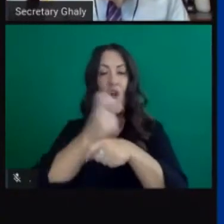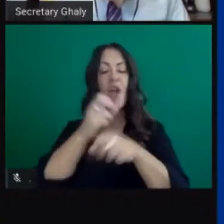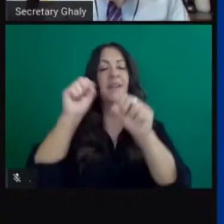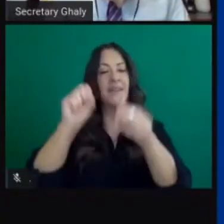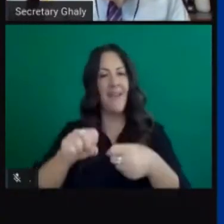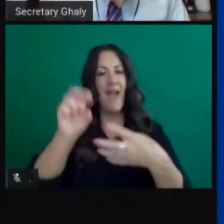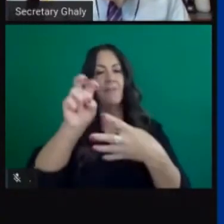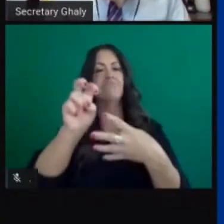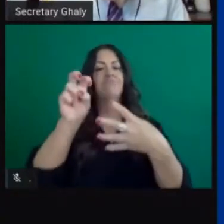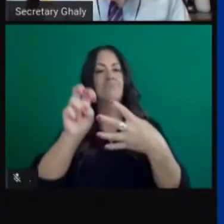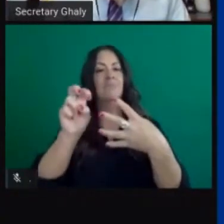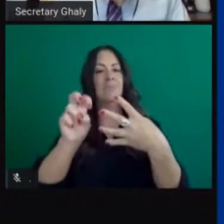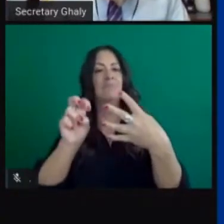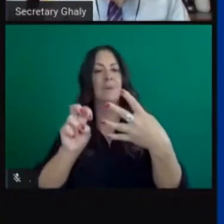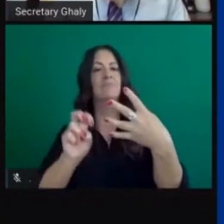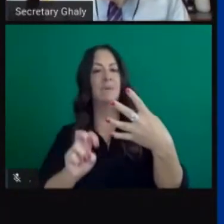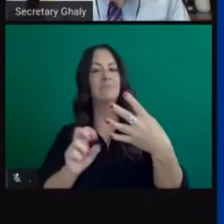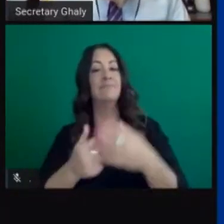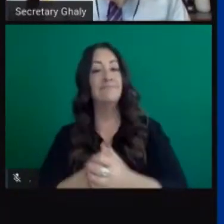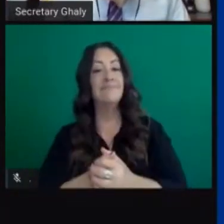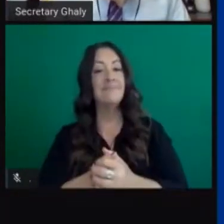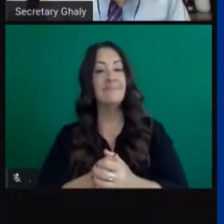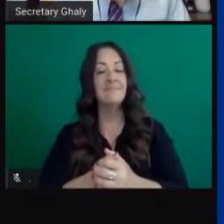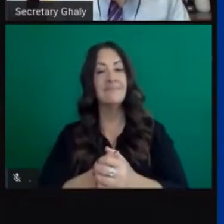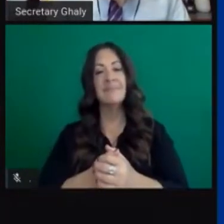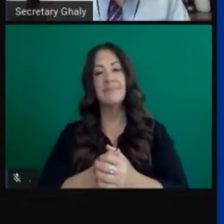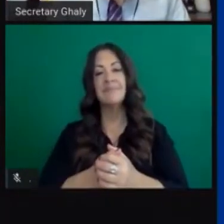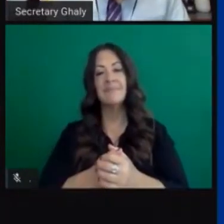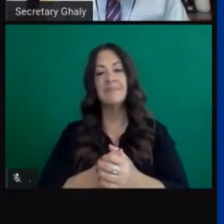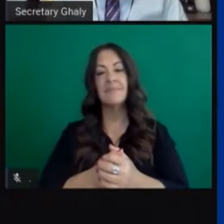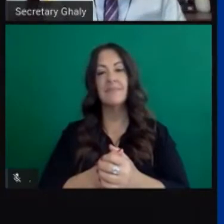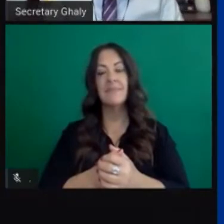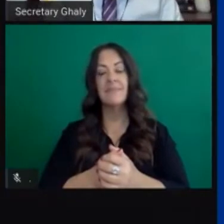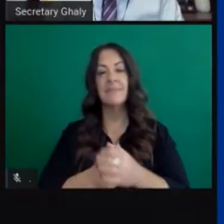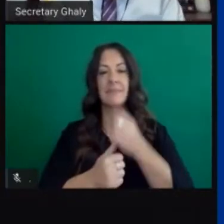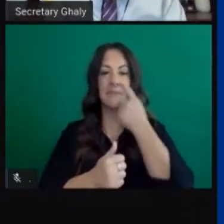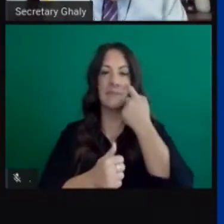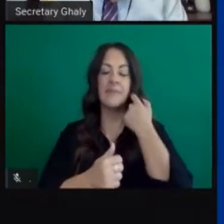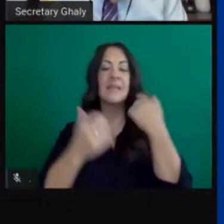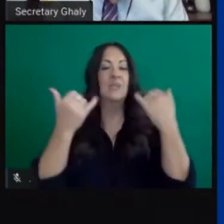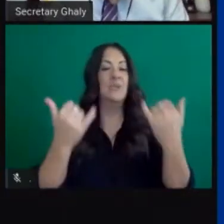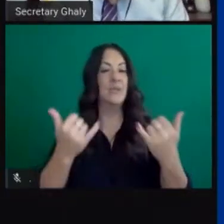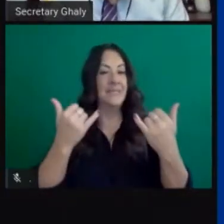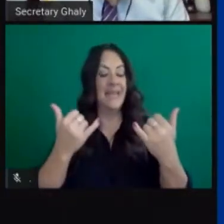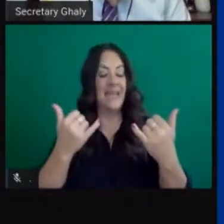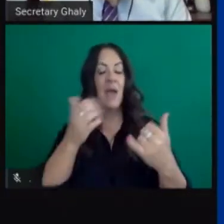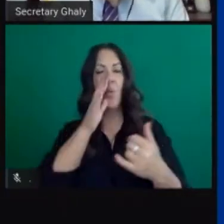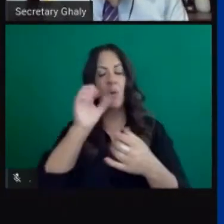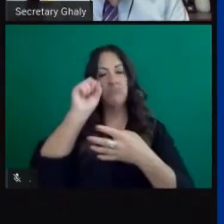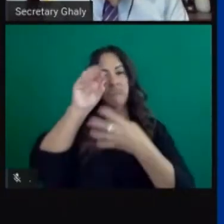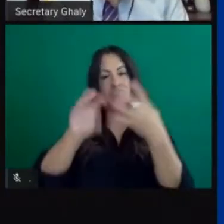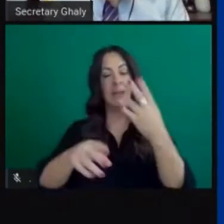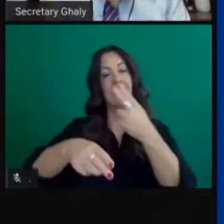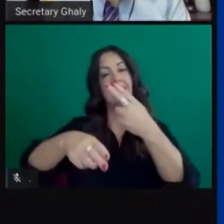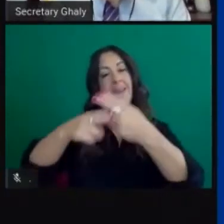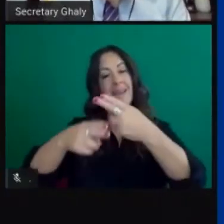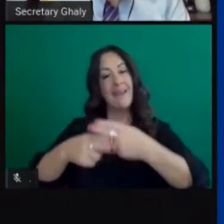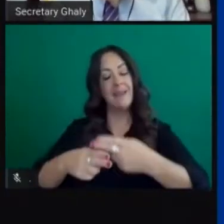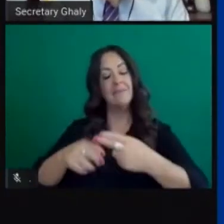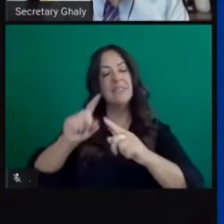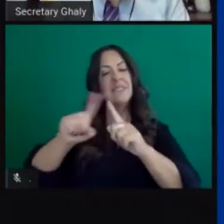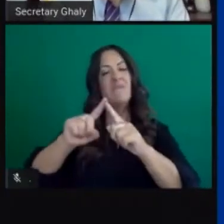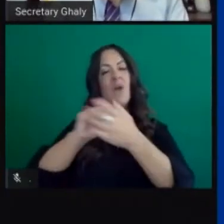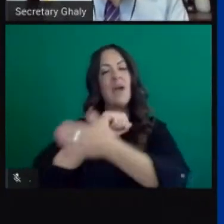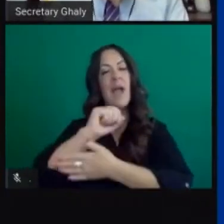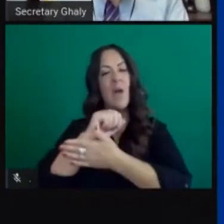of those even already getting close to moving to moderate. So today, 3 new counties